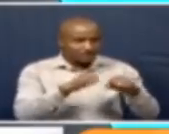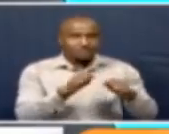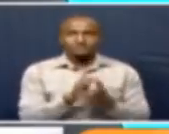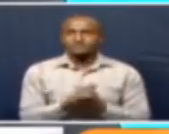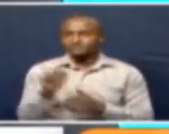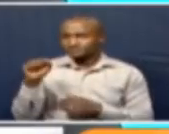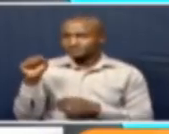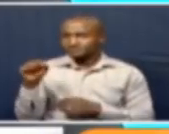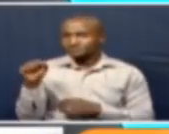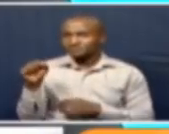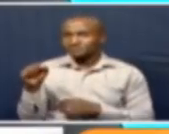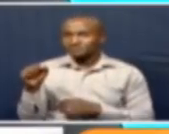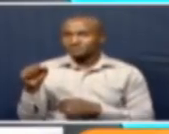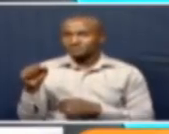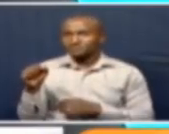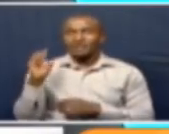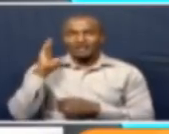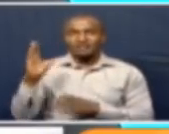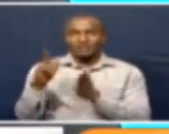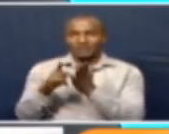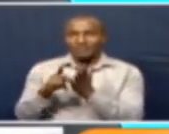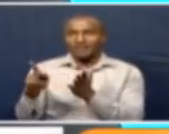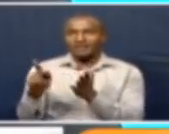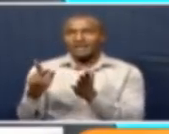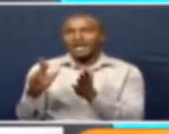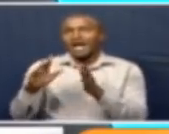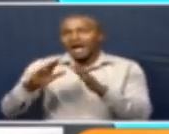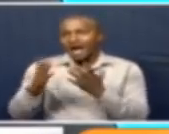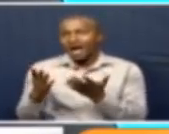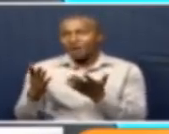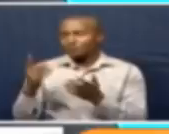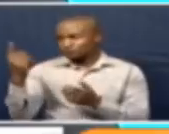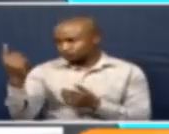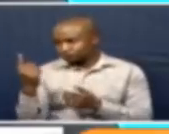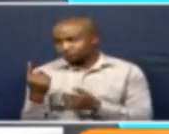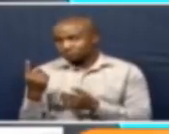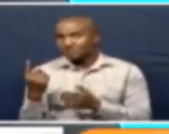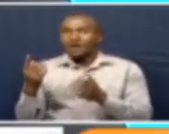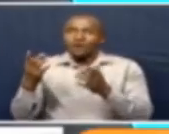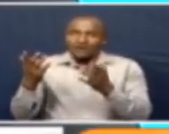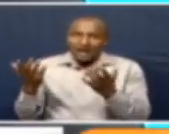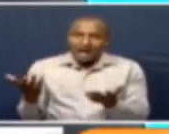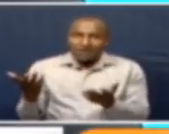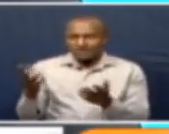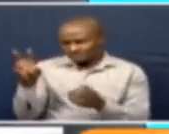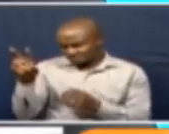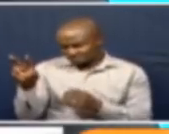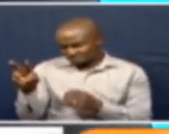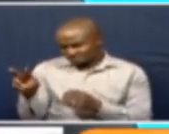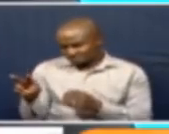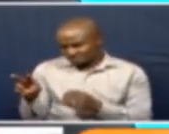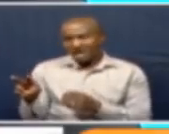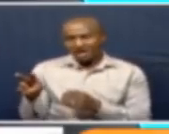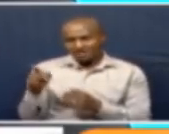definitely. They will pay you according to how you look like, or how they will, you know, they look at you and grade you